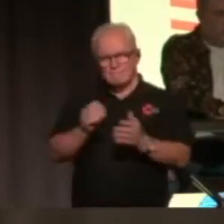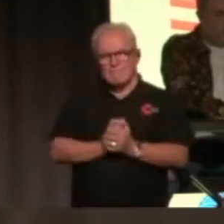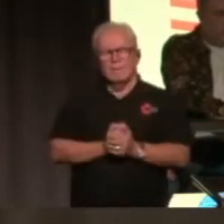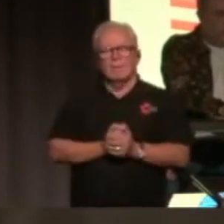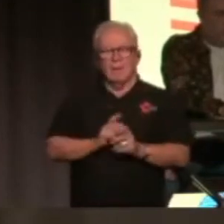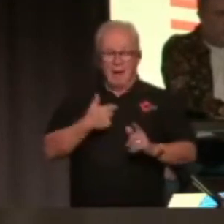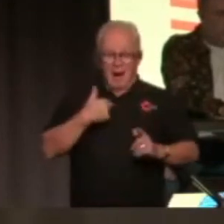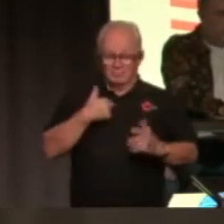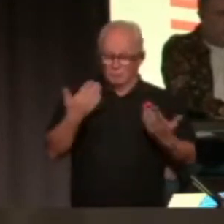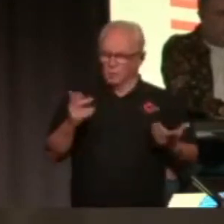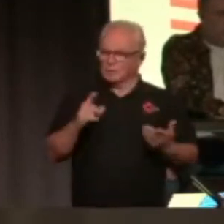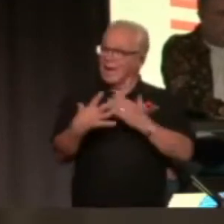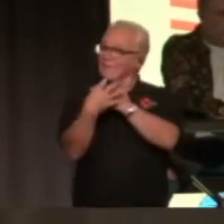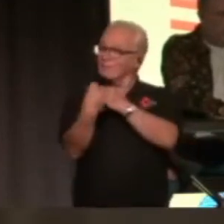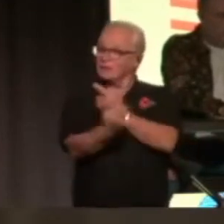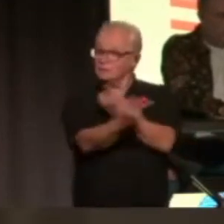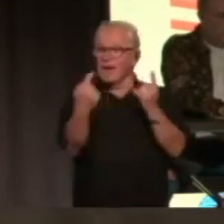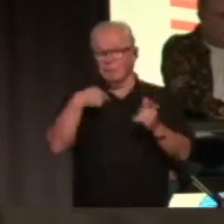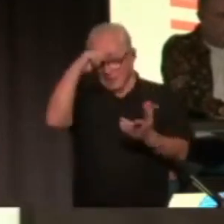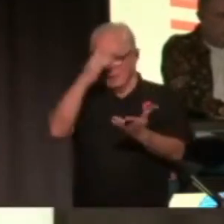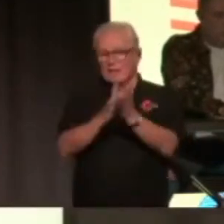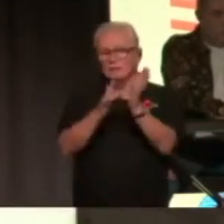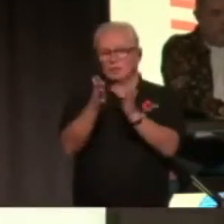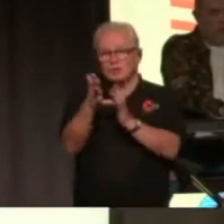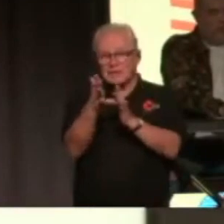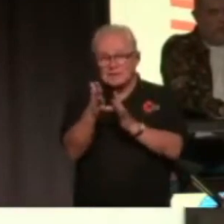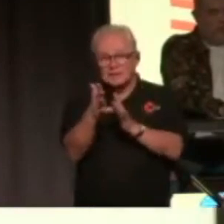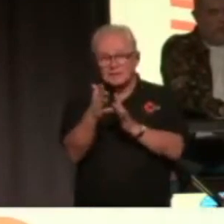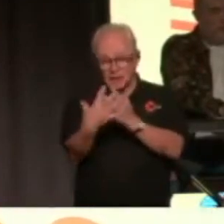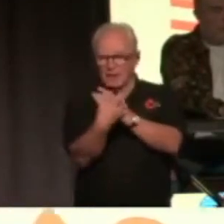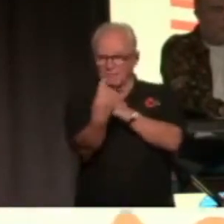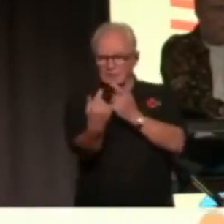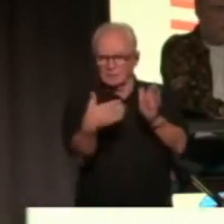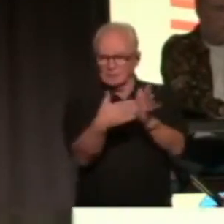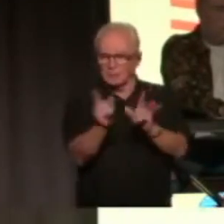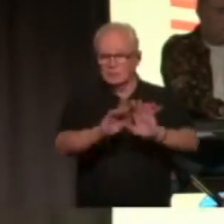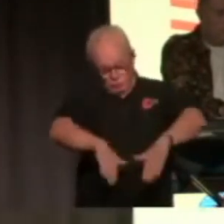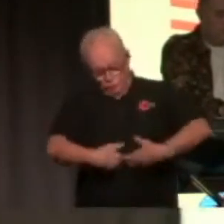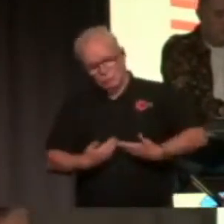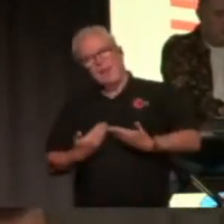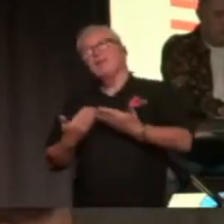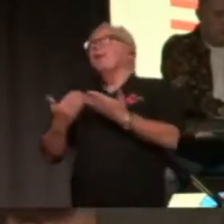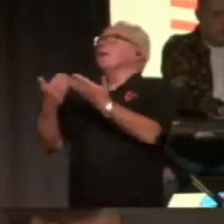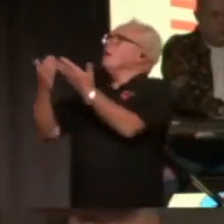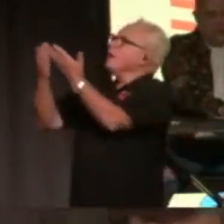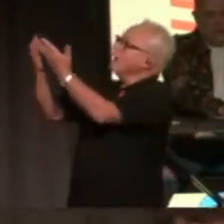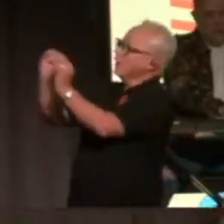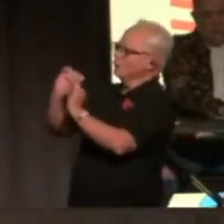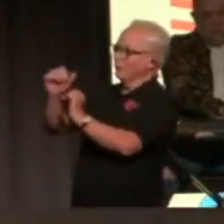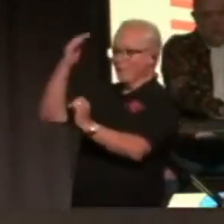And I'm inviting you. I believe Jesus is inviting you today to surrender your